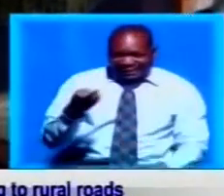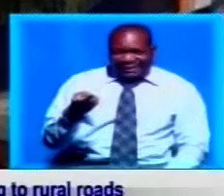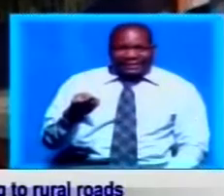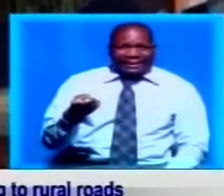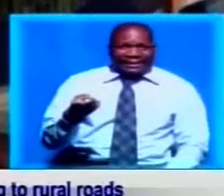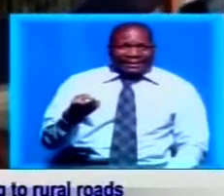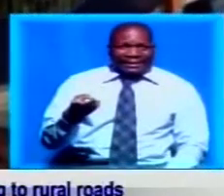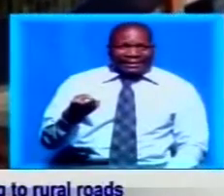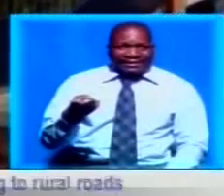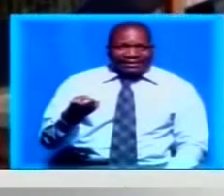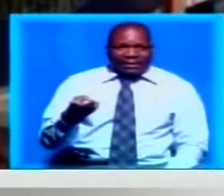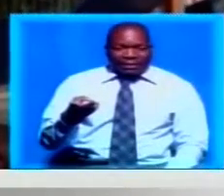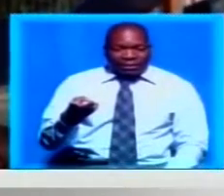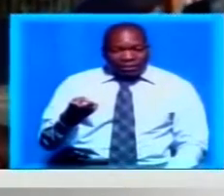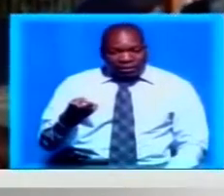From there,